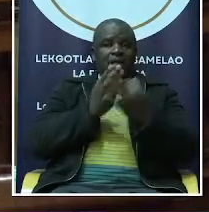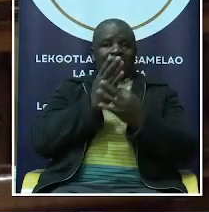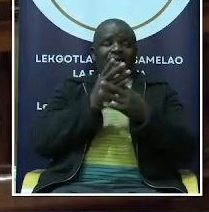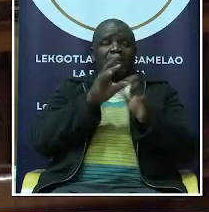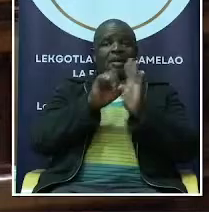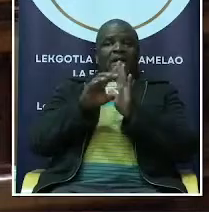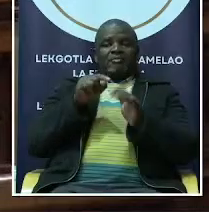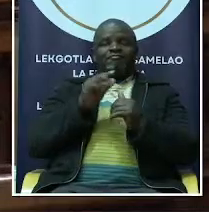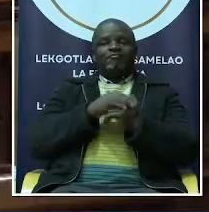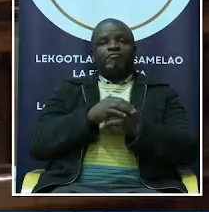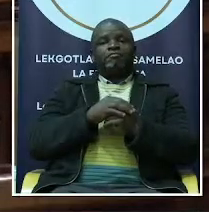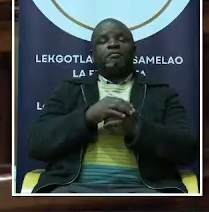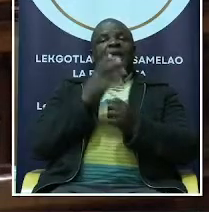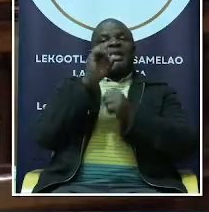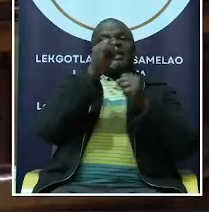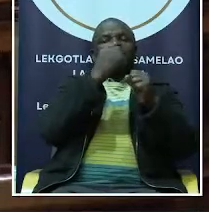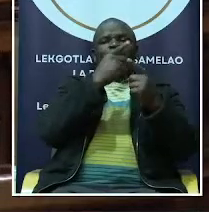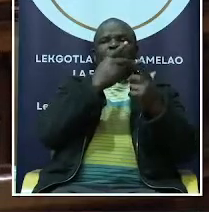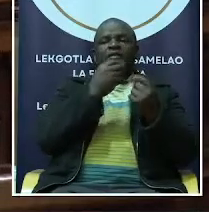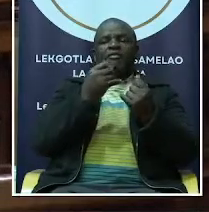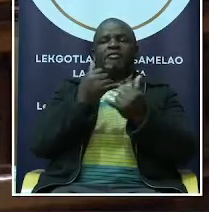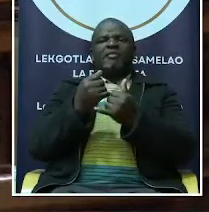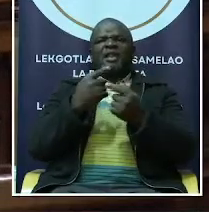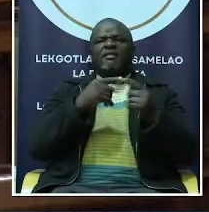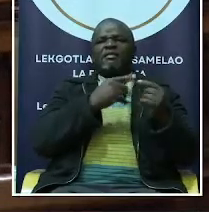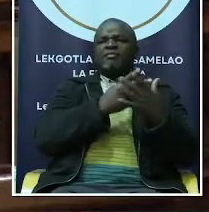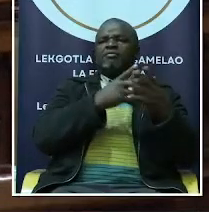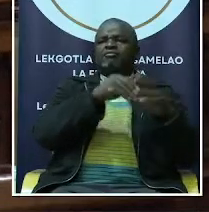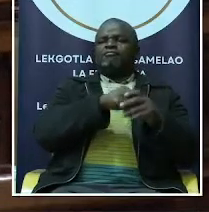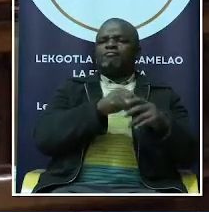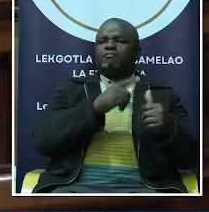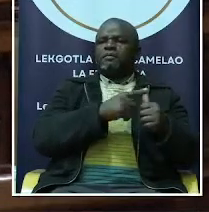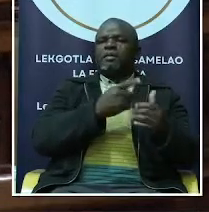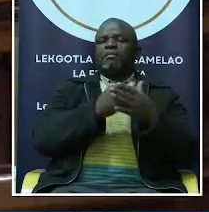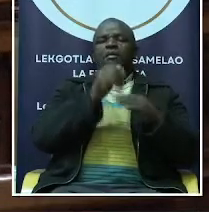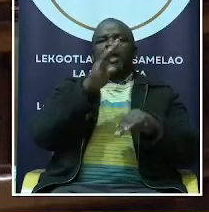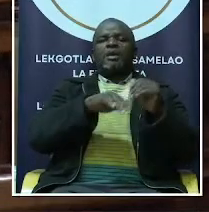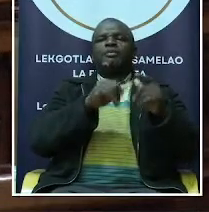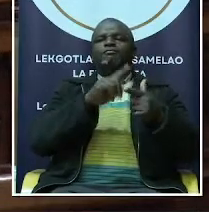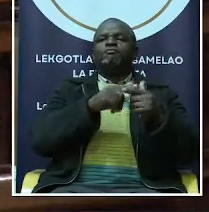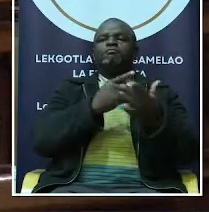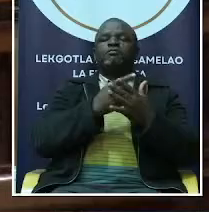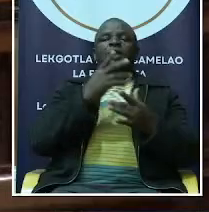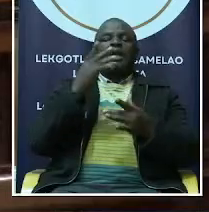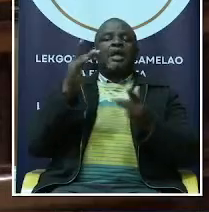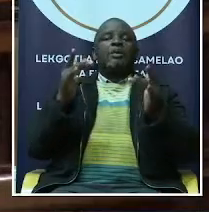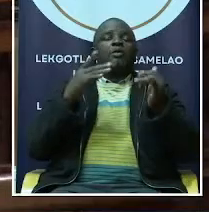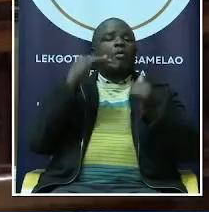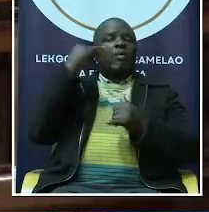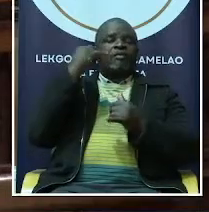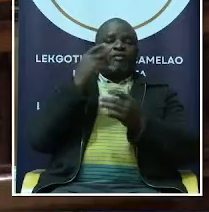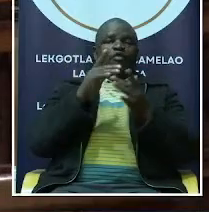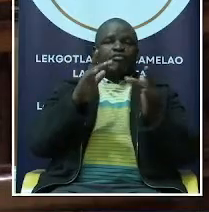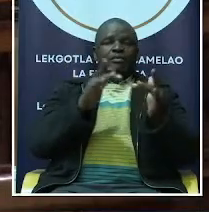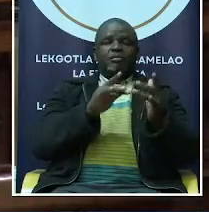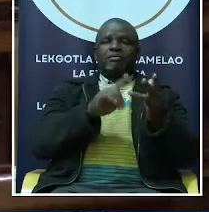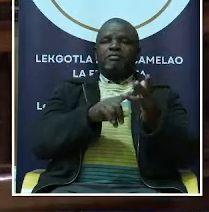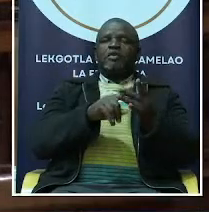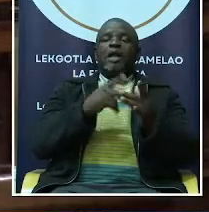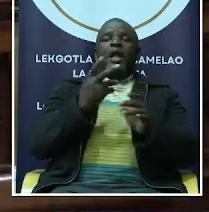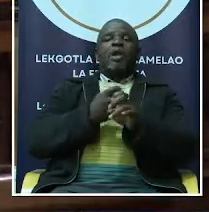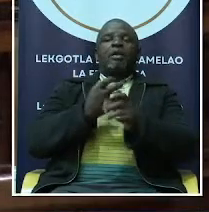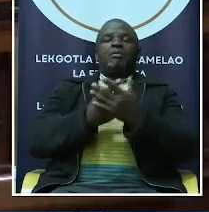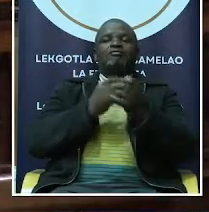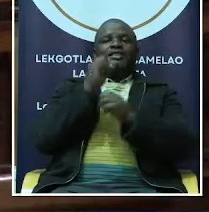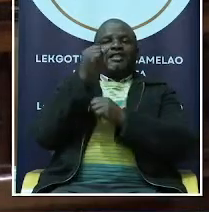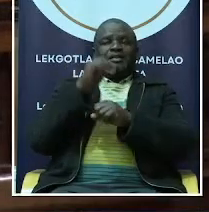Other industries where barriers are high include the construction industry, the telecommunication industry, and the liquor industry, as